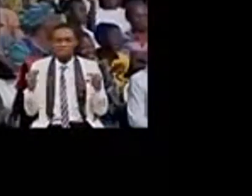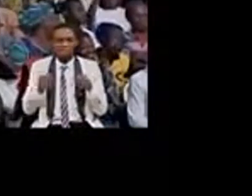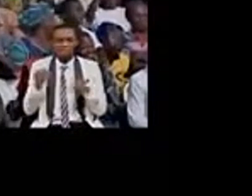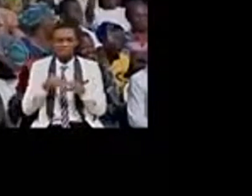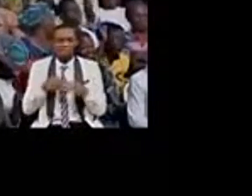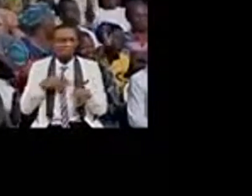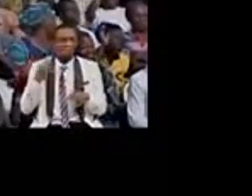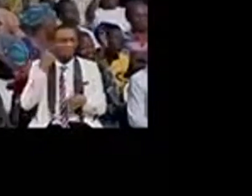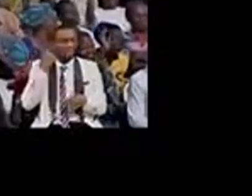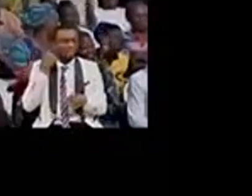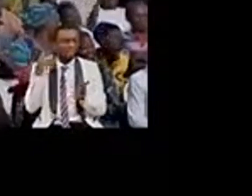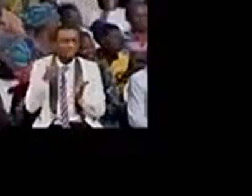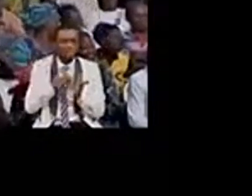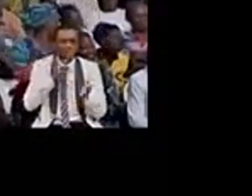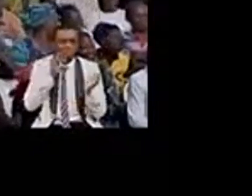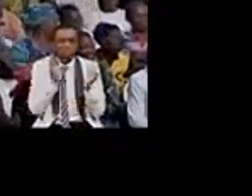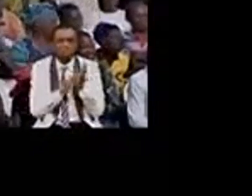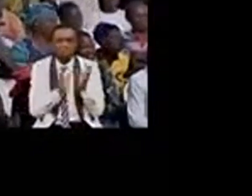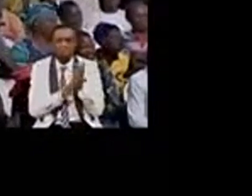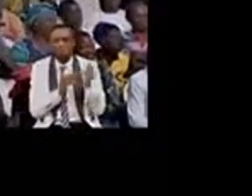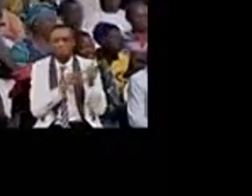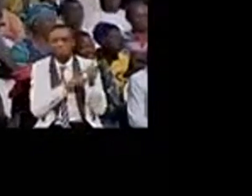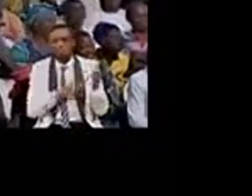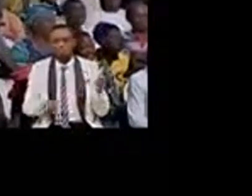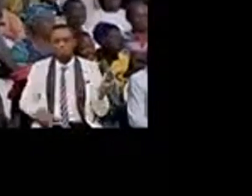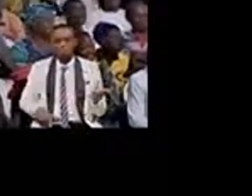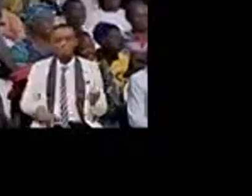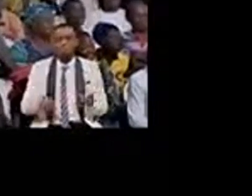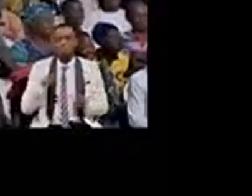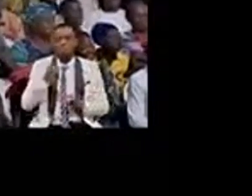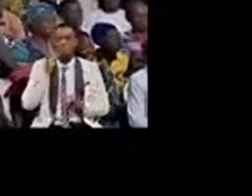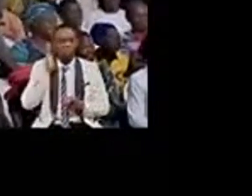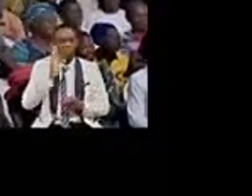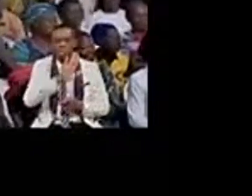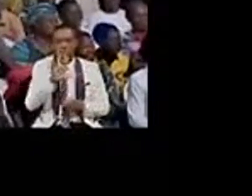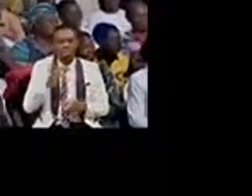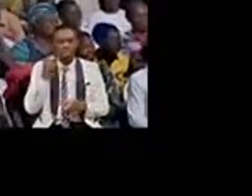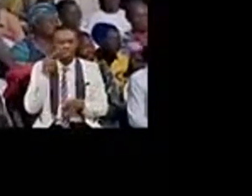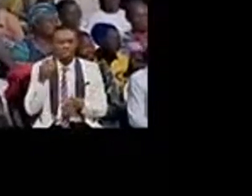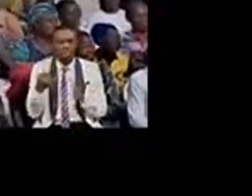Lord. You will never see it again in Jesus' name.